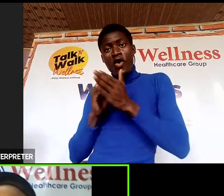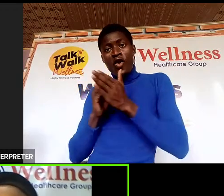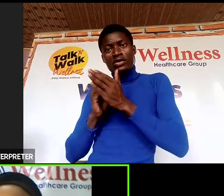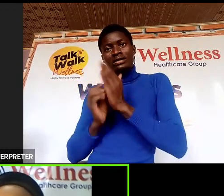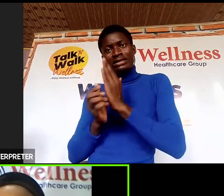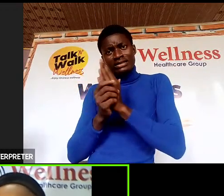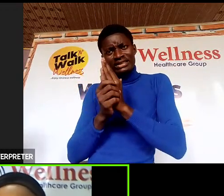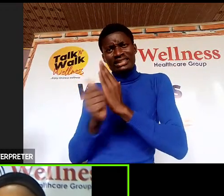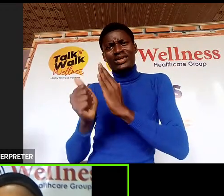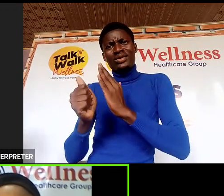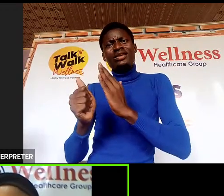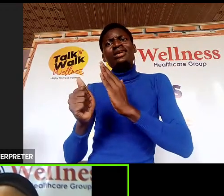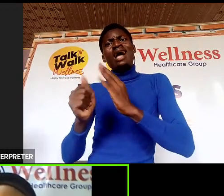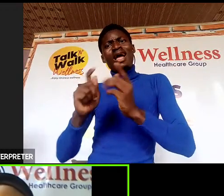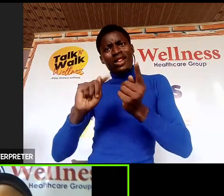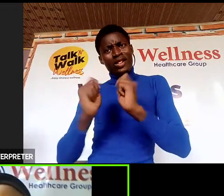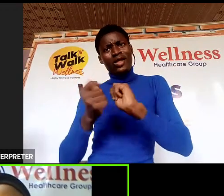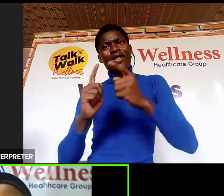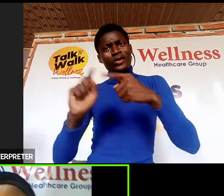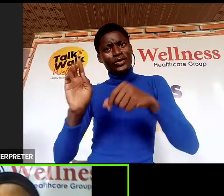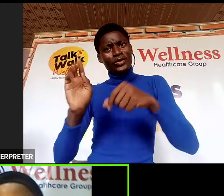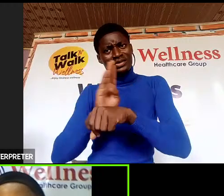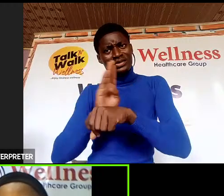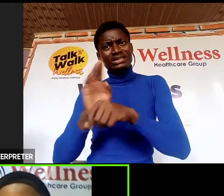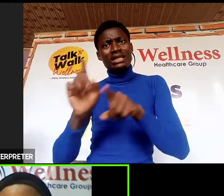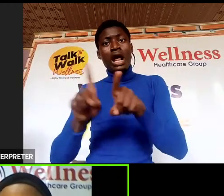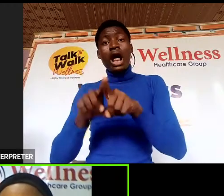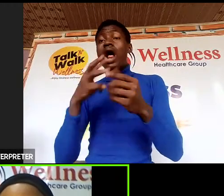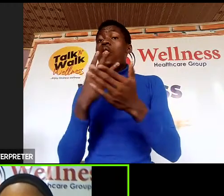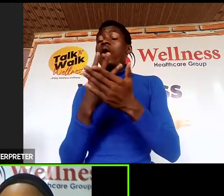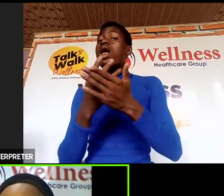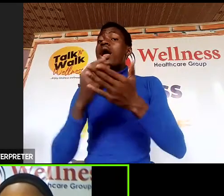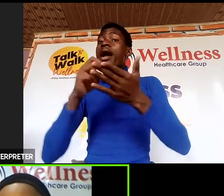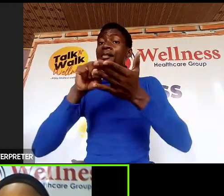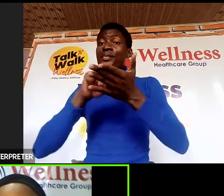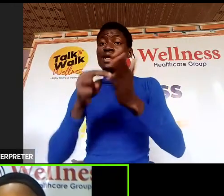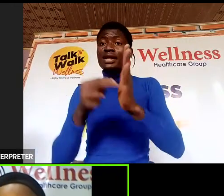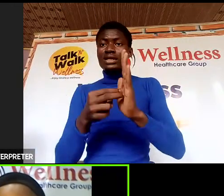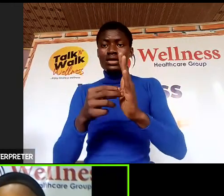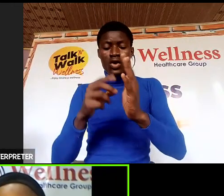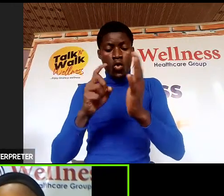saying is, once you begin to feel that whatever you have is not enough, it's the time